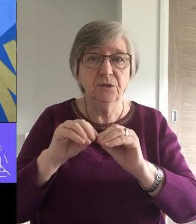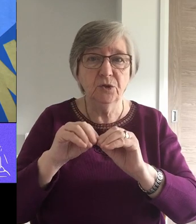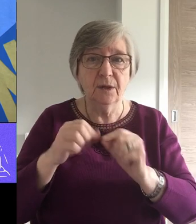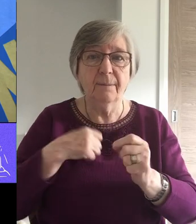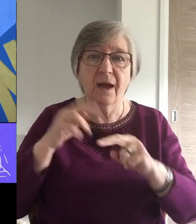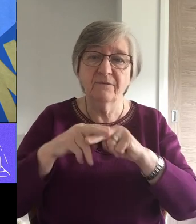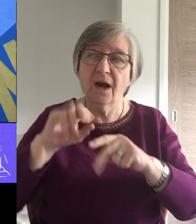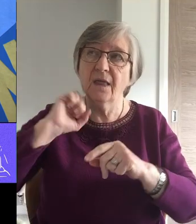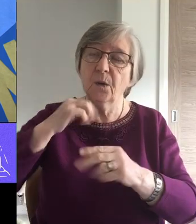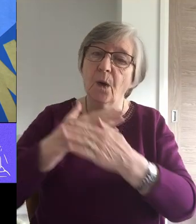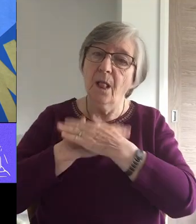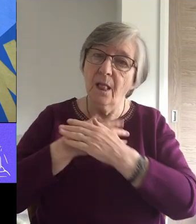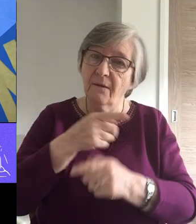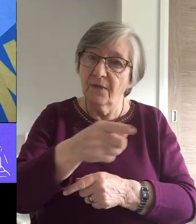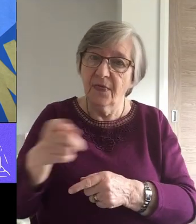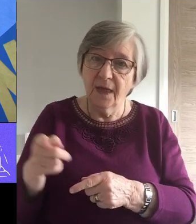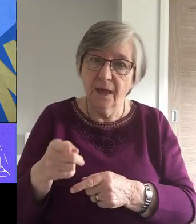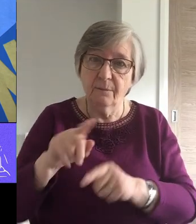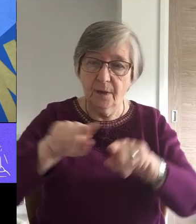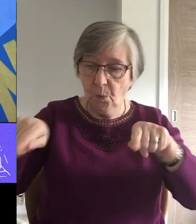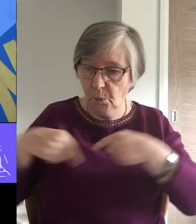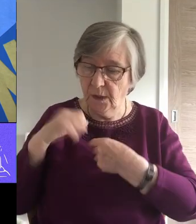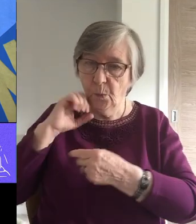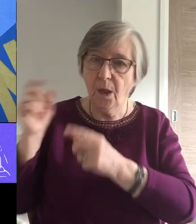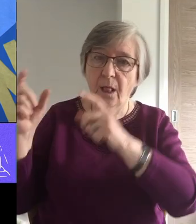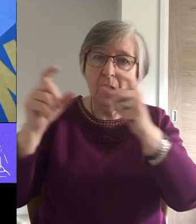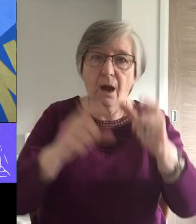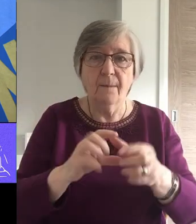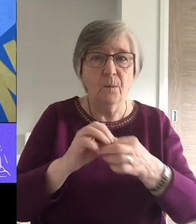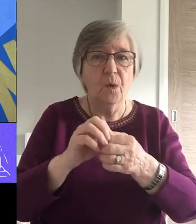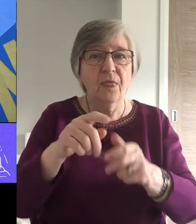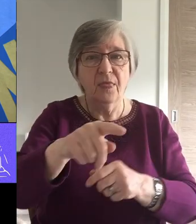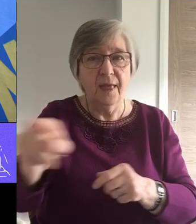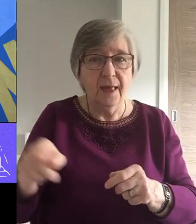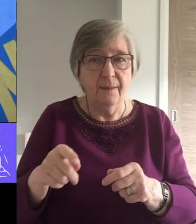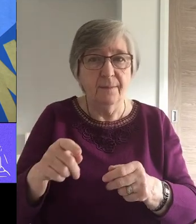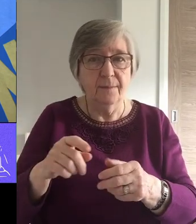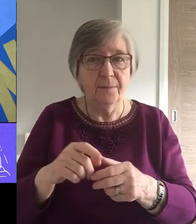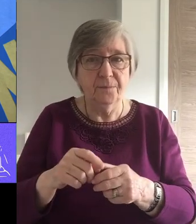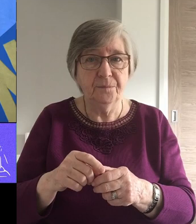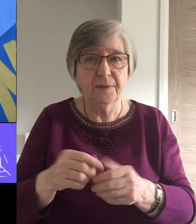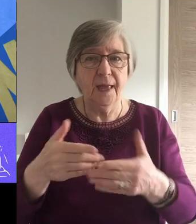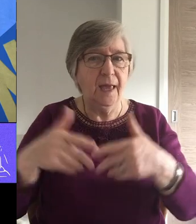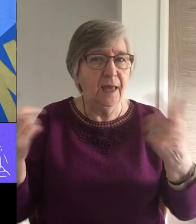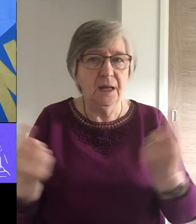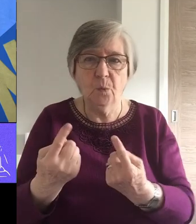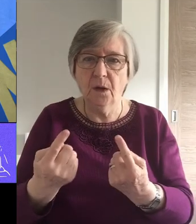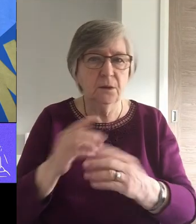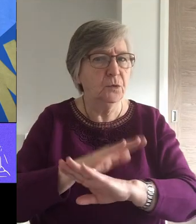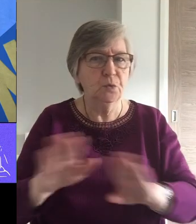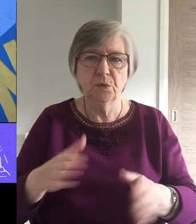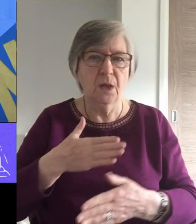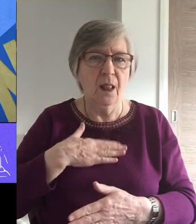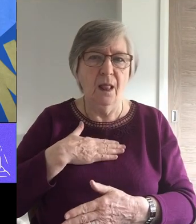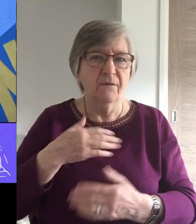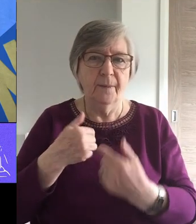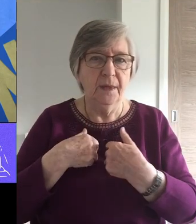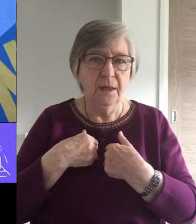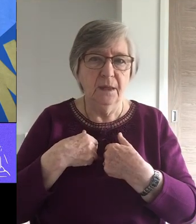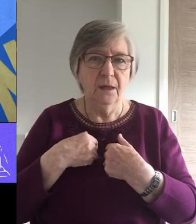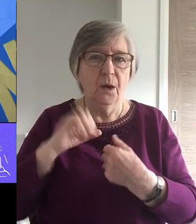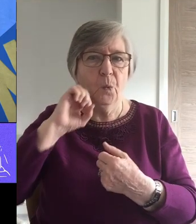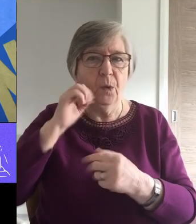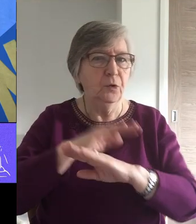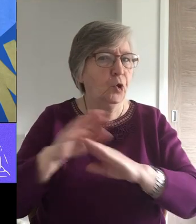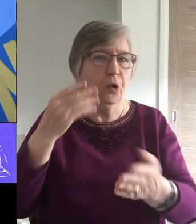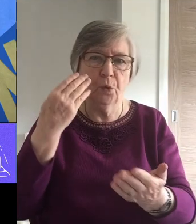My Father will love them, and we will come to them and make our home with them. Anyone who does not love me will